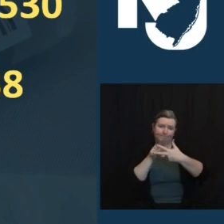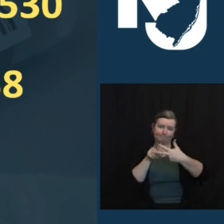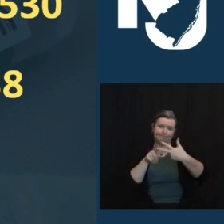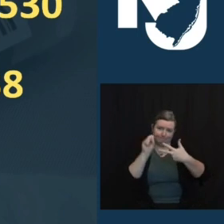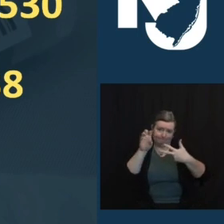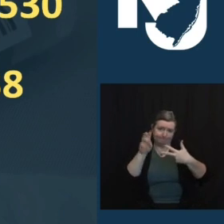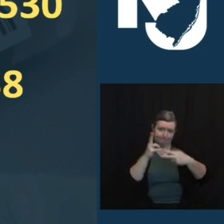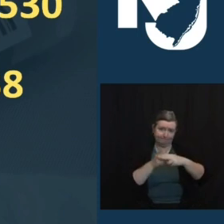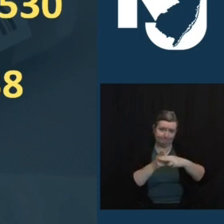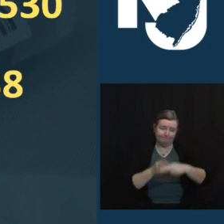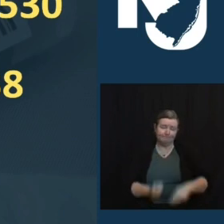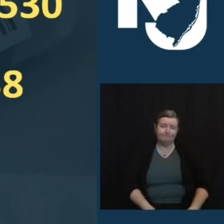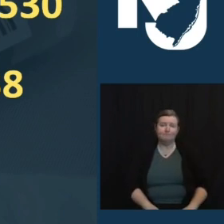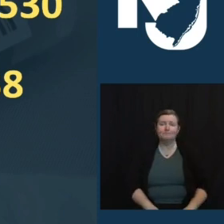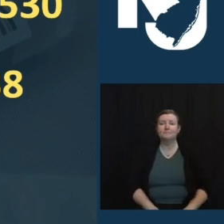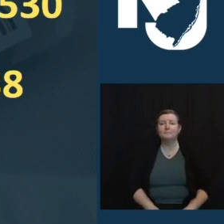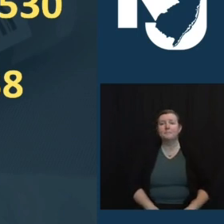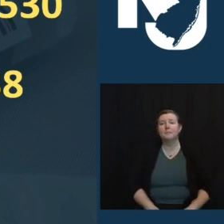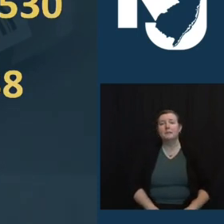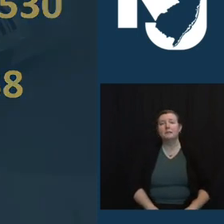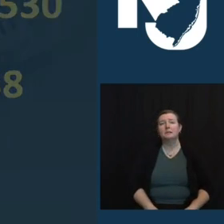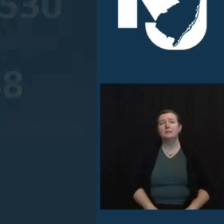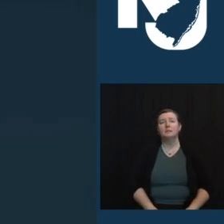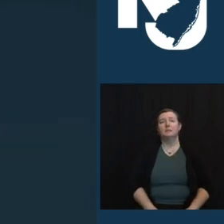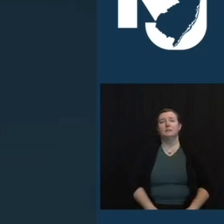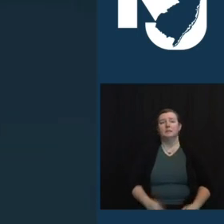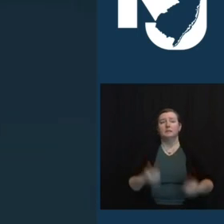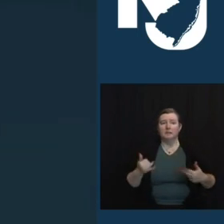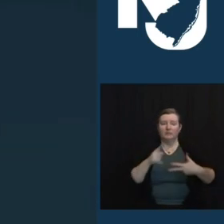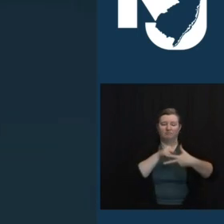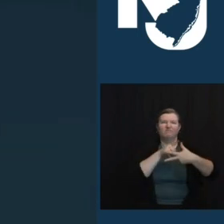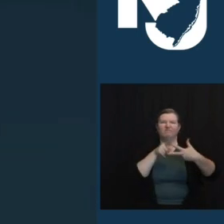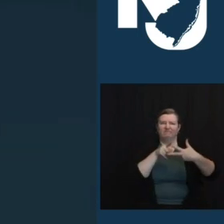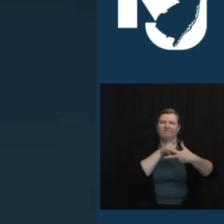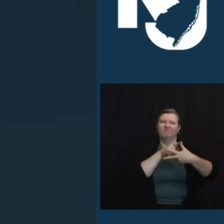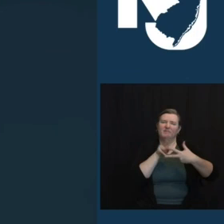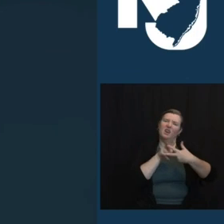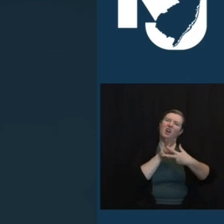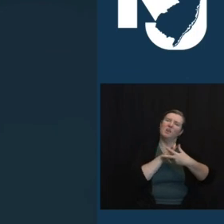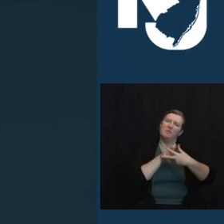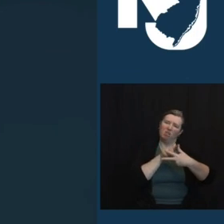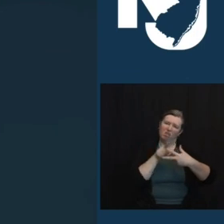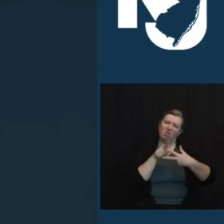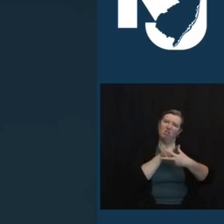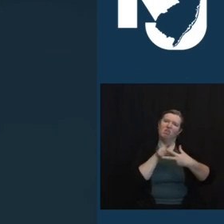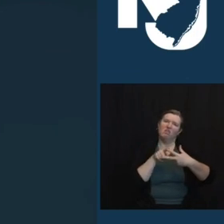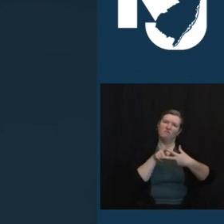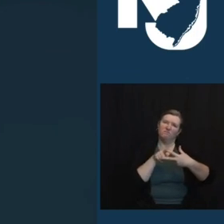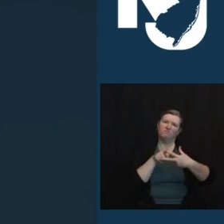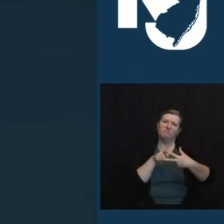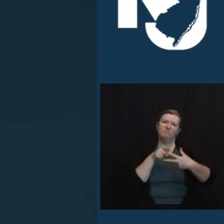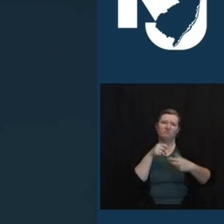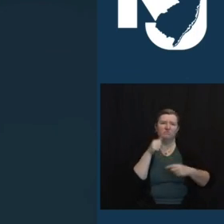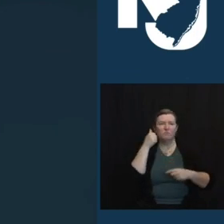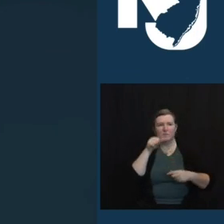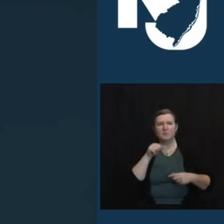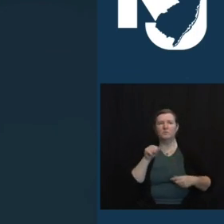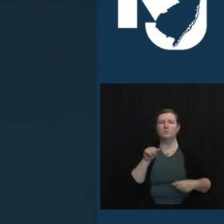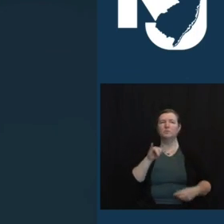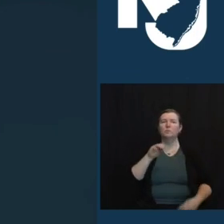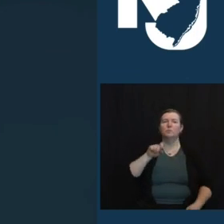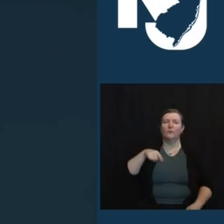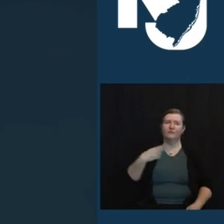recently lost. We want to begin today with a couple by remembering Joseph and Rose